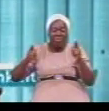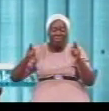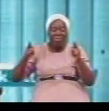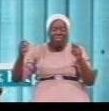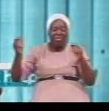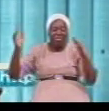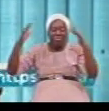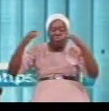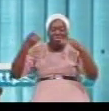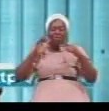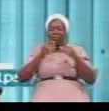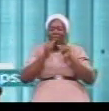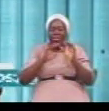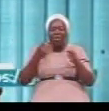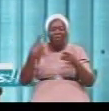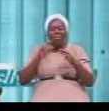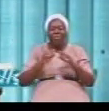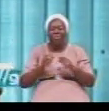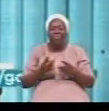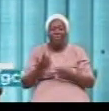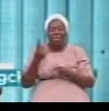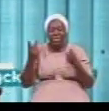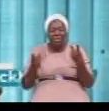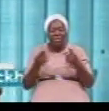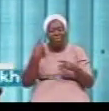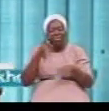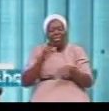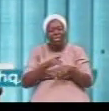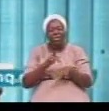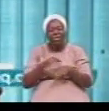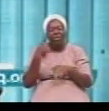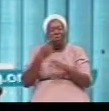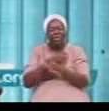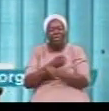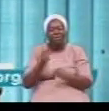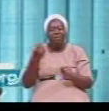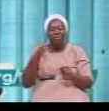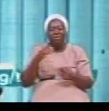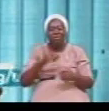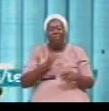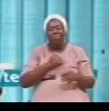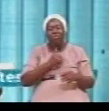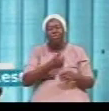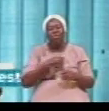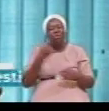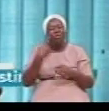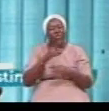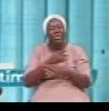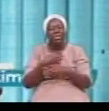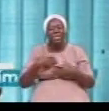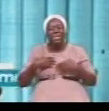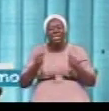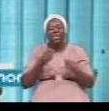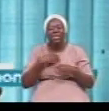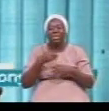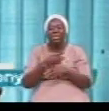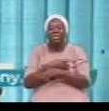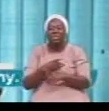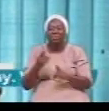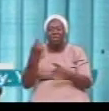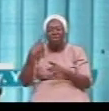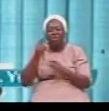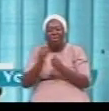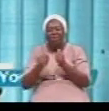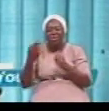for your visitation, for your touch, for the salvation of souls, for the healings and deliverances. For everything you've done,